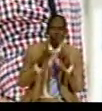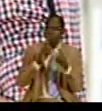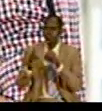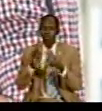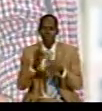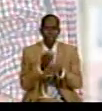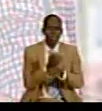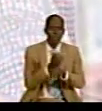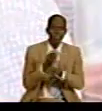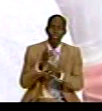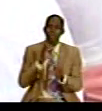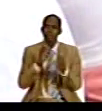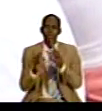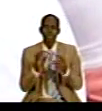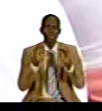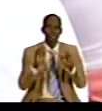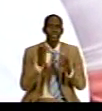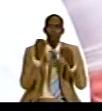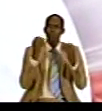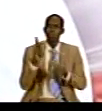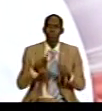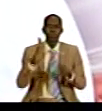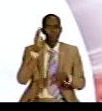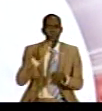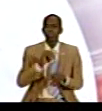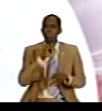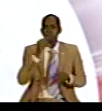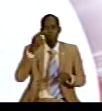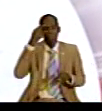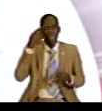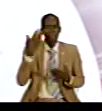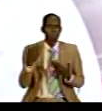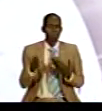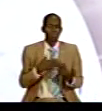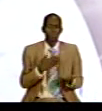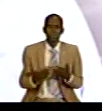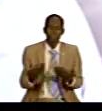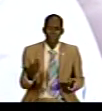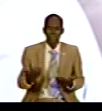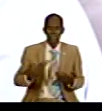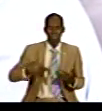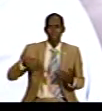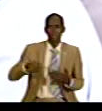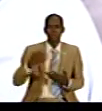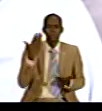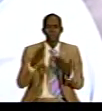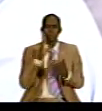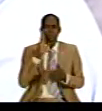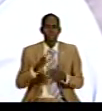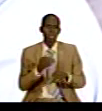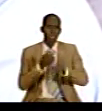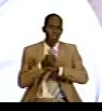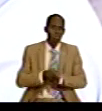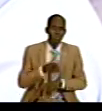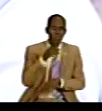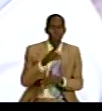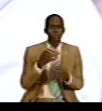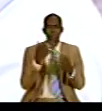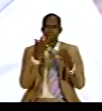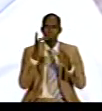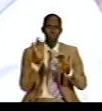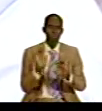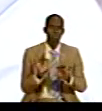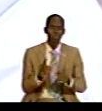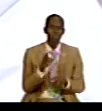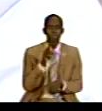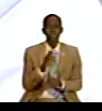whether they disregard you or belittle you, or whether they scorn you, or whether they criticize you. If you knew